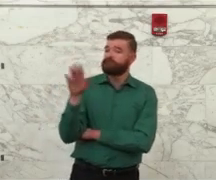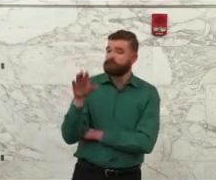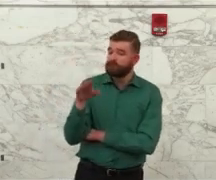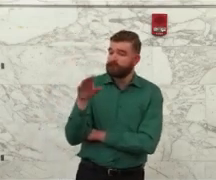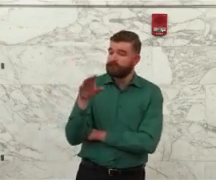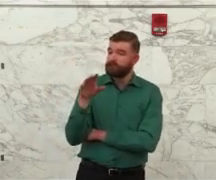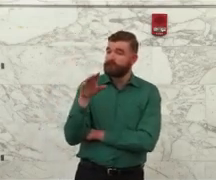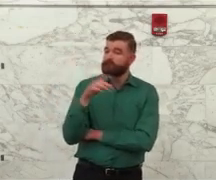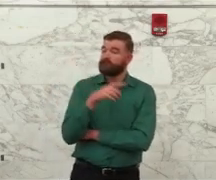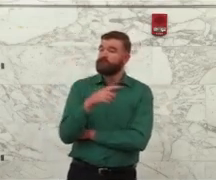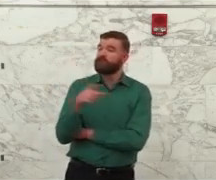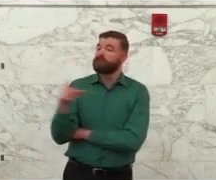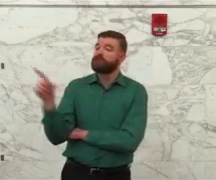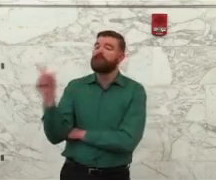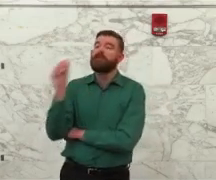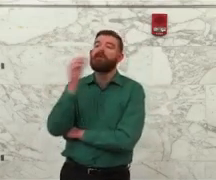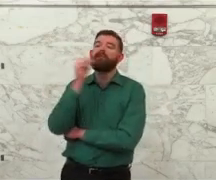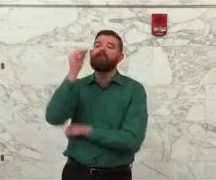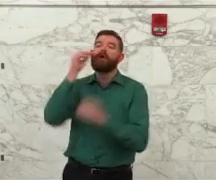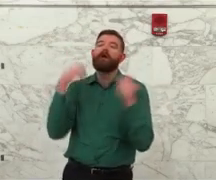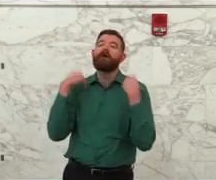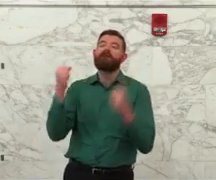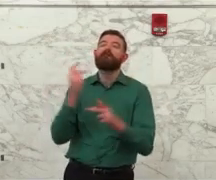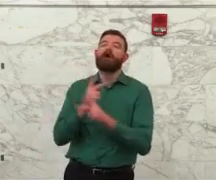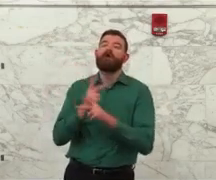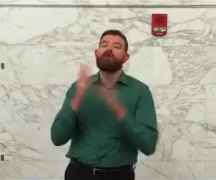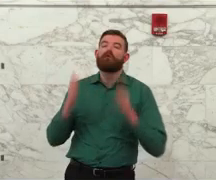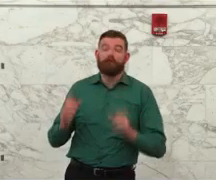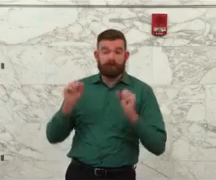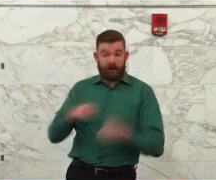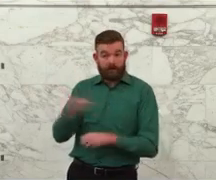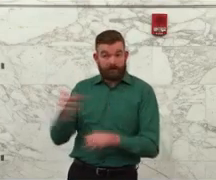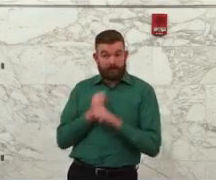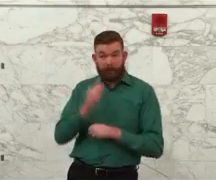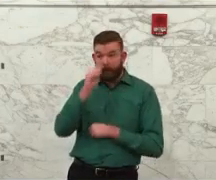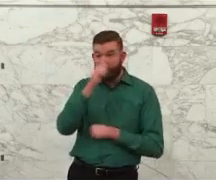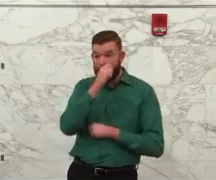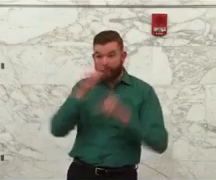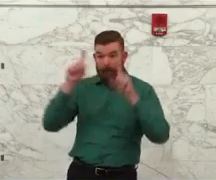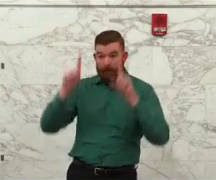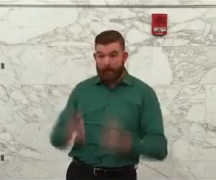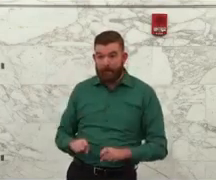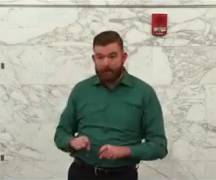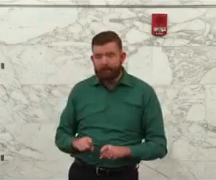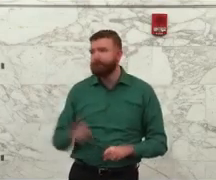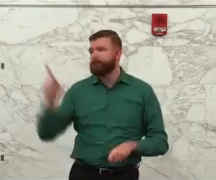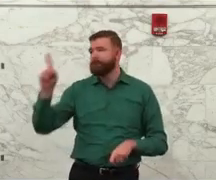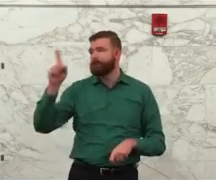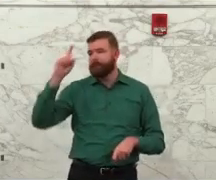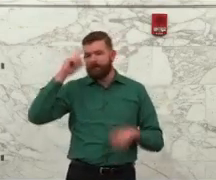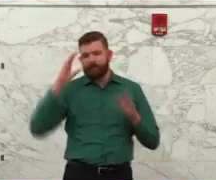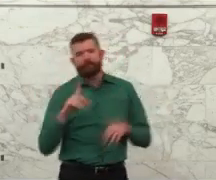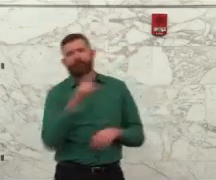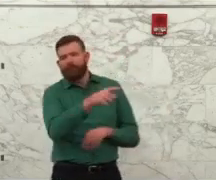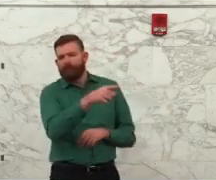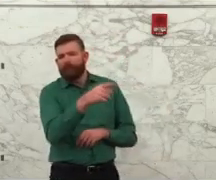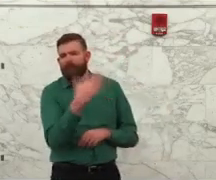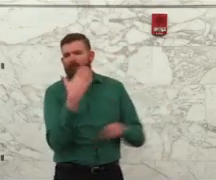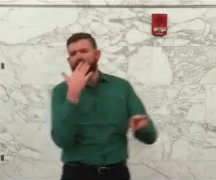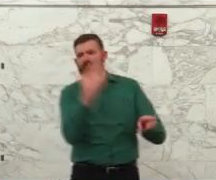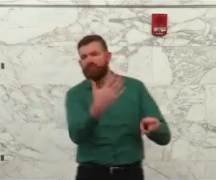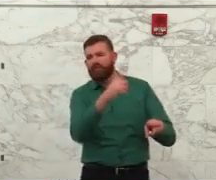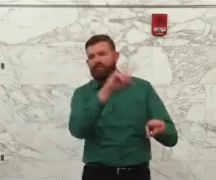them? I'd defer to Judy on this. The question, if you didn't hear it, is a fair one. Folks who are at the point of attack,